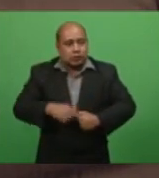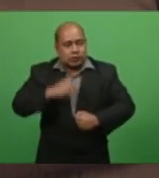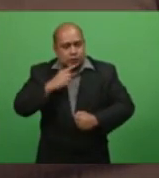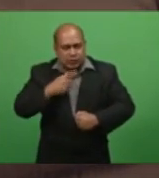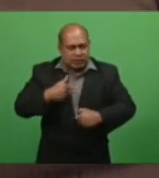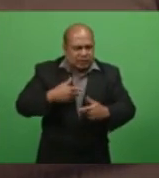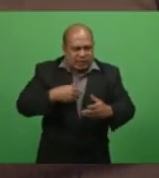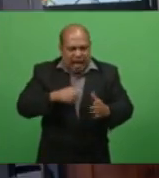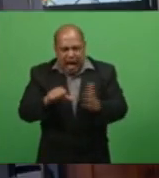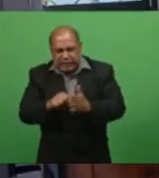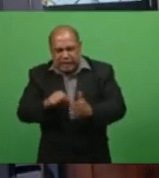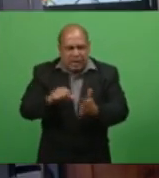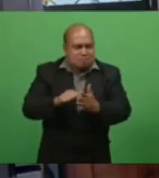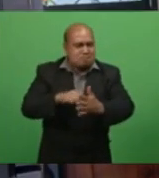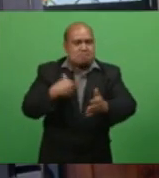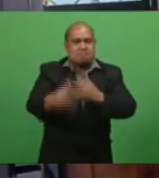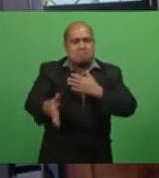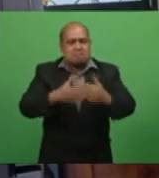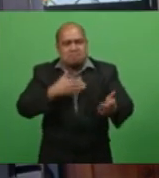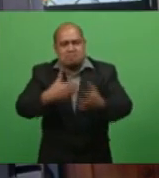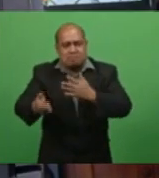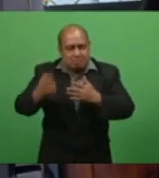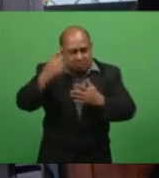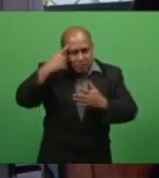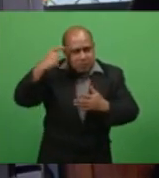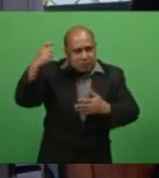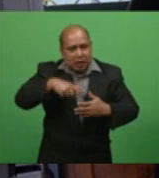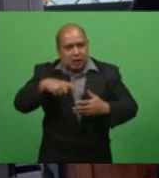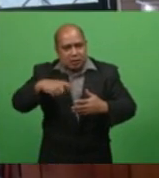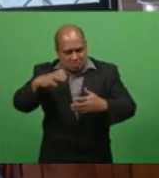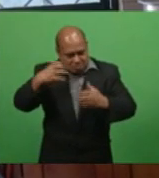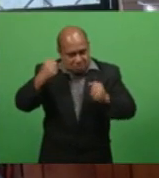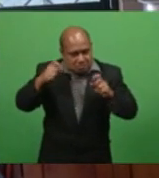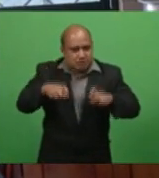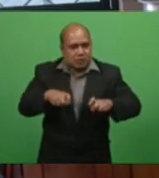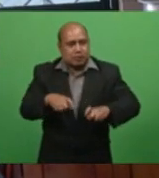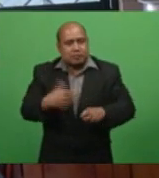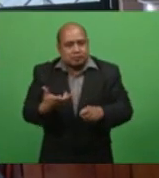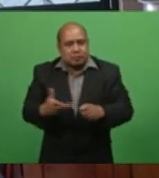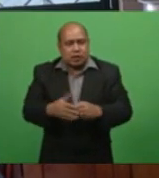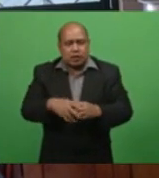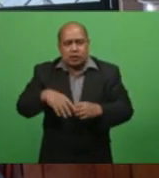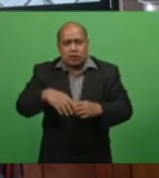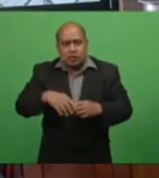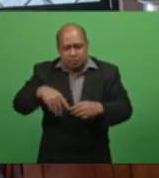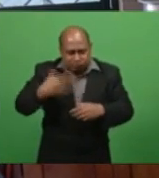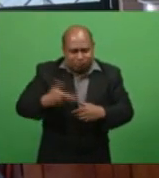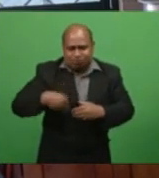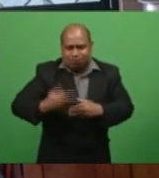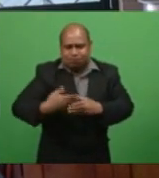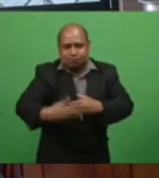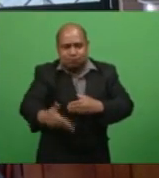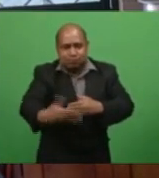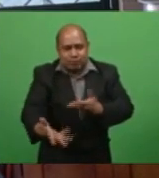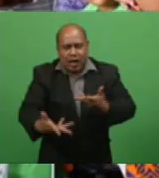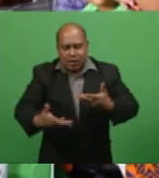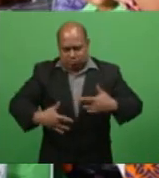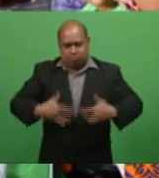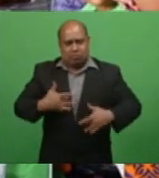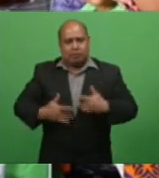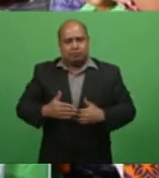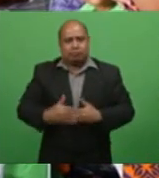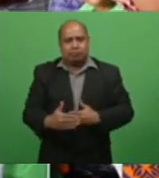that mindset that at the end of the day, this is just a refining process for you. Meanwhile, Women Minister